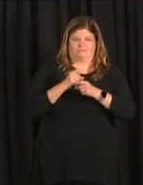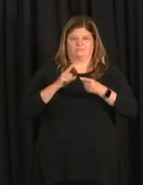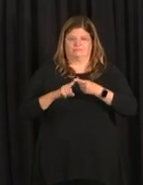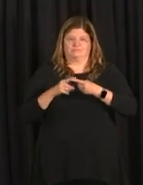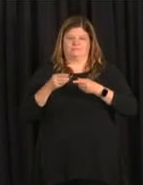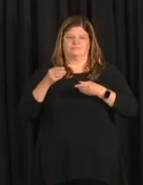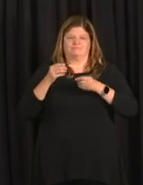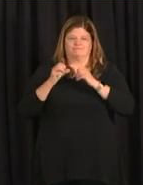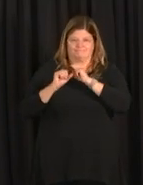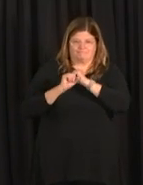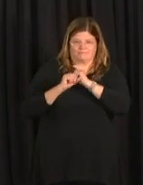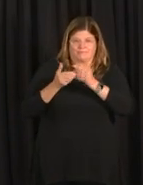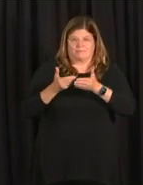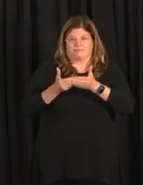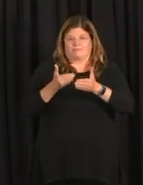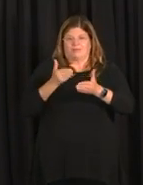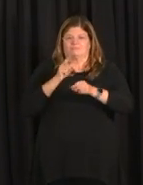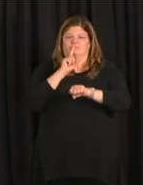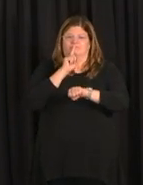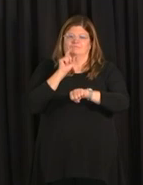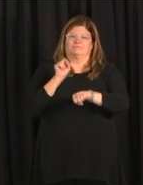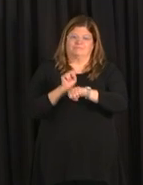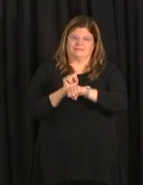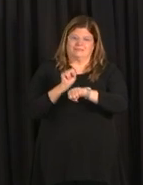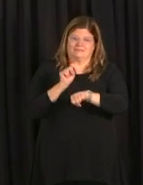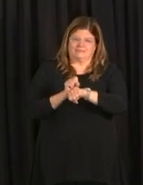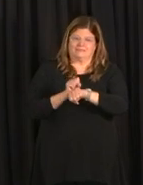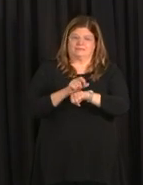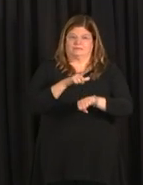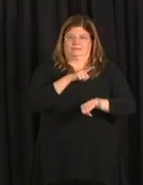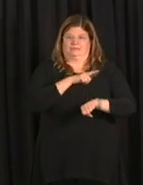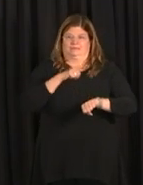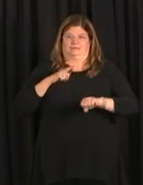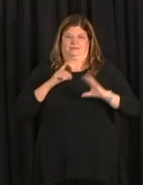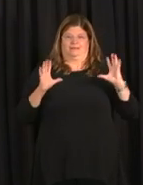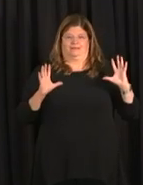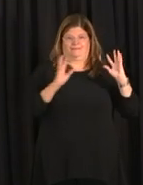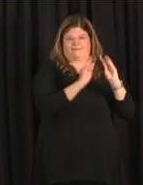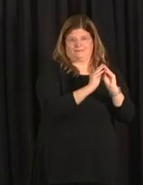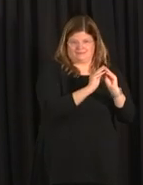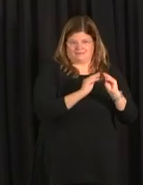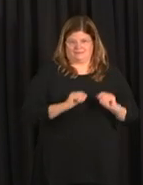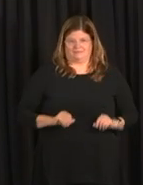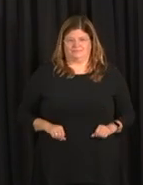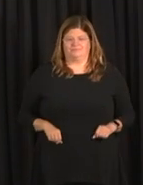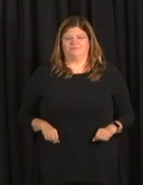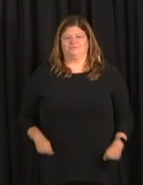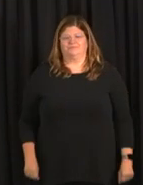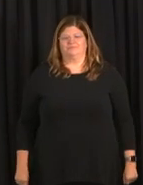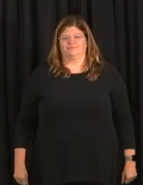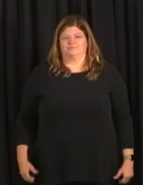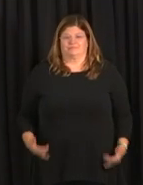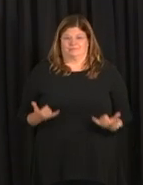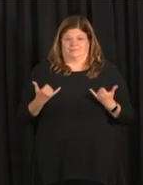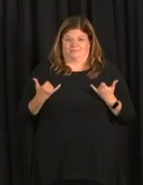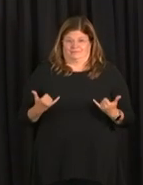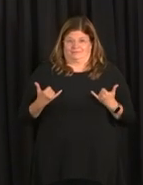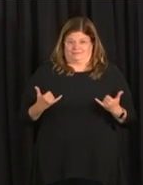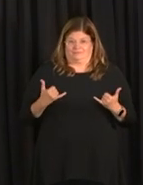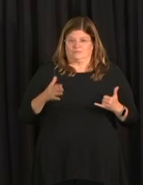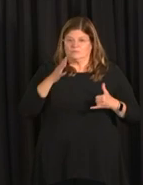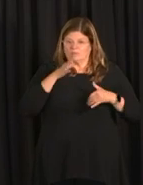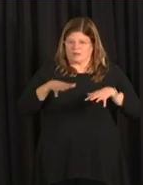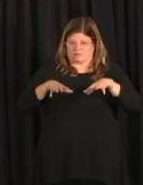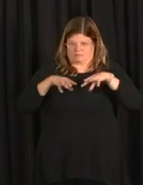sessions, and he is going to provide that briefing this morning and take questions. And then